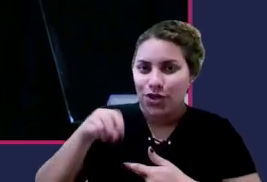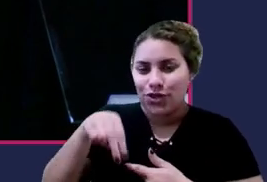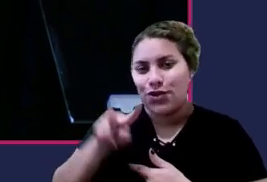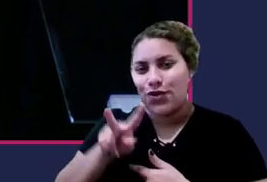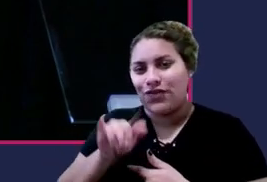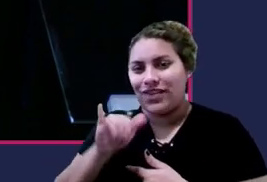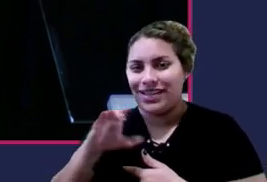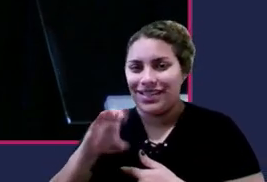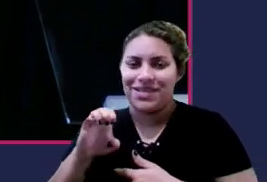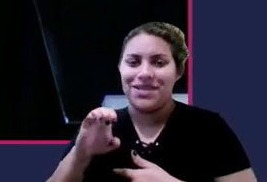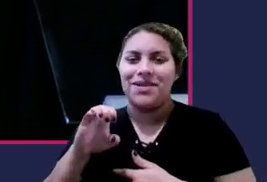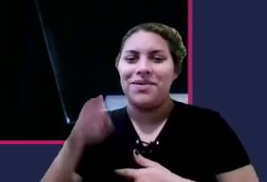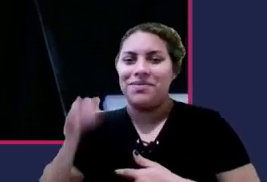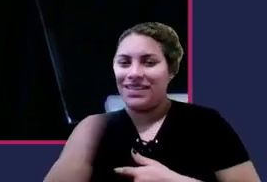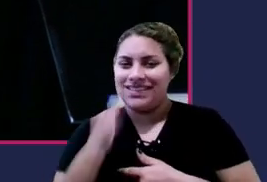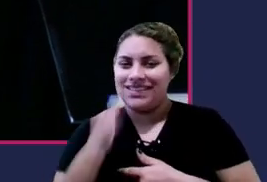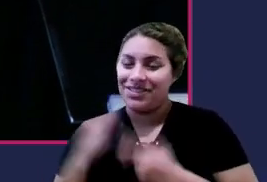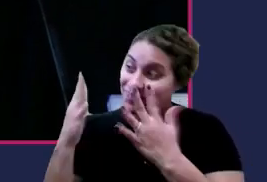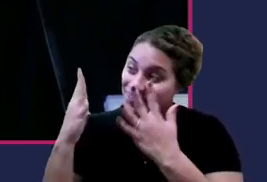An